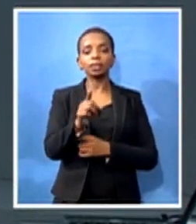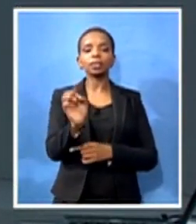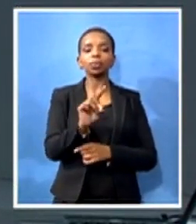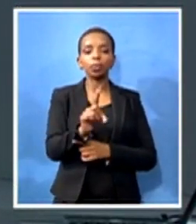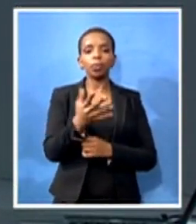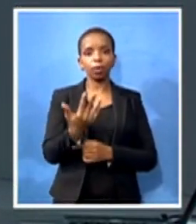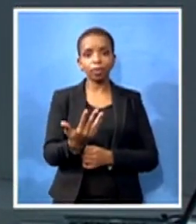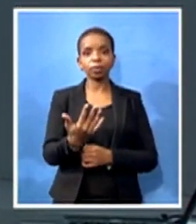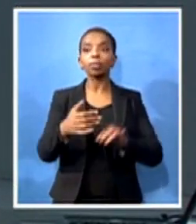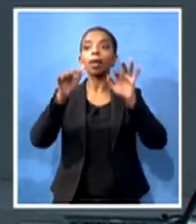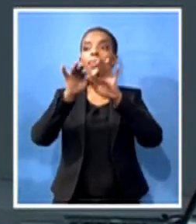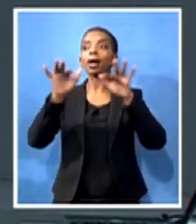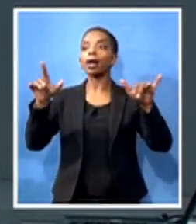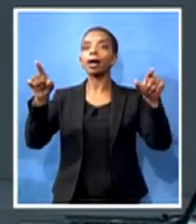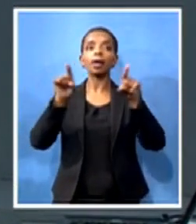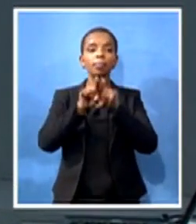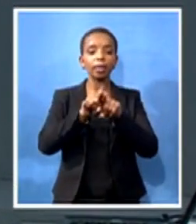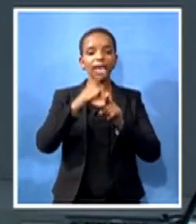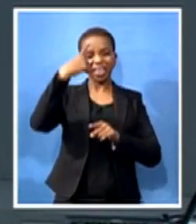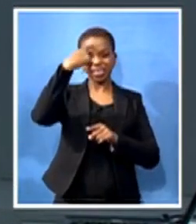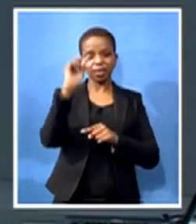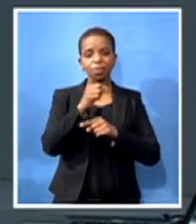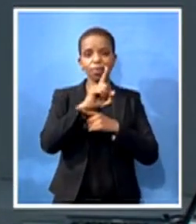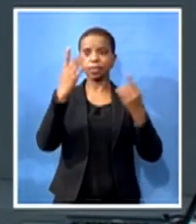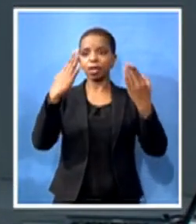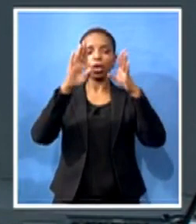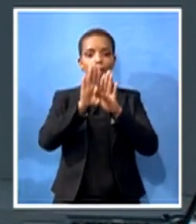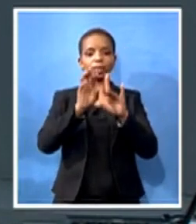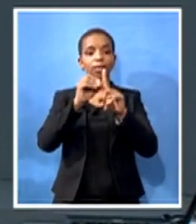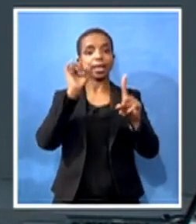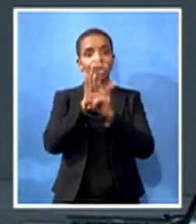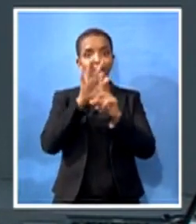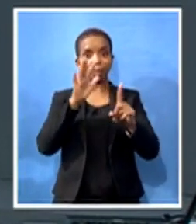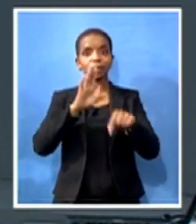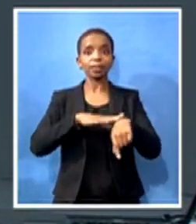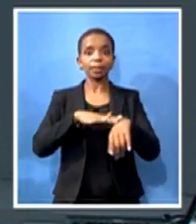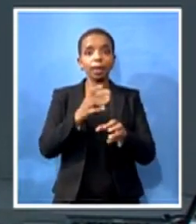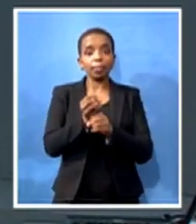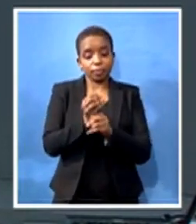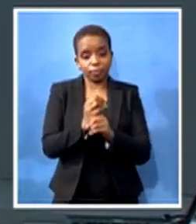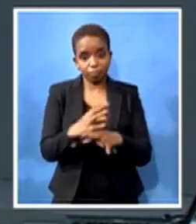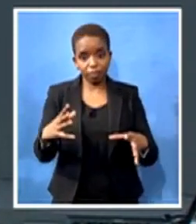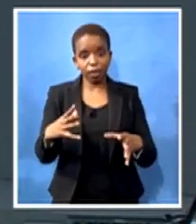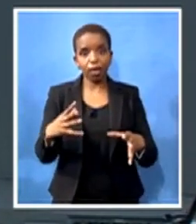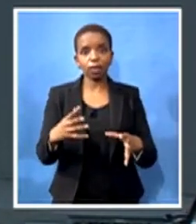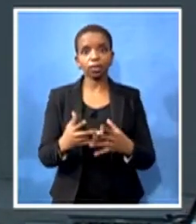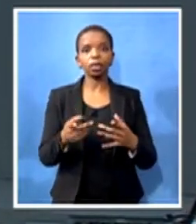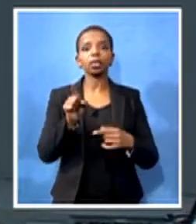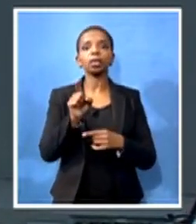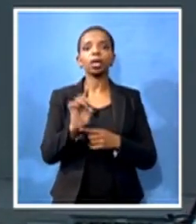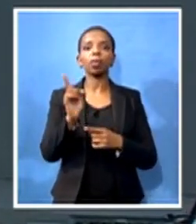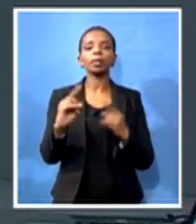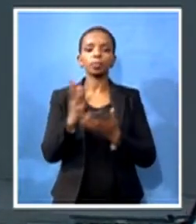and the impact of the lockdown since it began? That one, the webinar was hosted there by the University of Johannesburg. Interesting